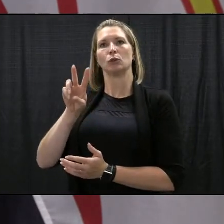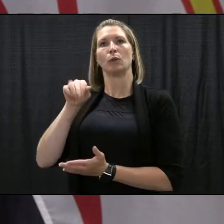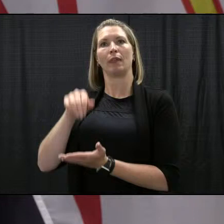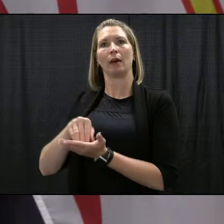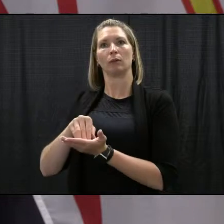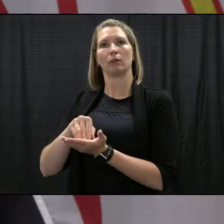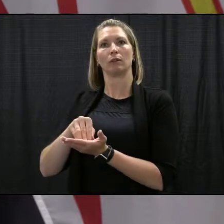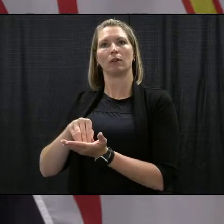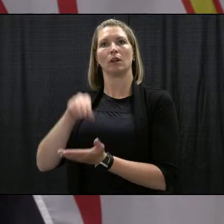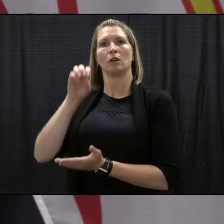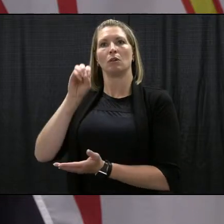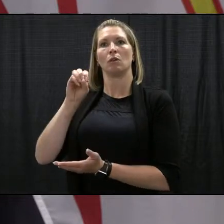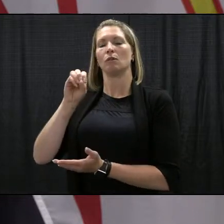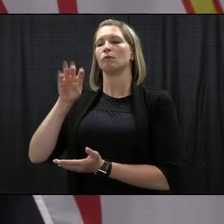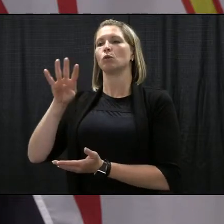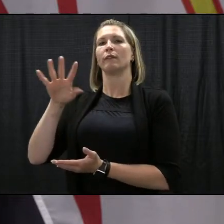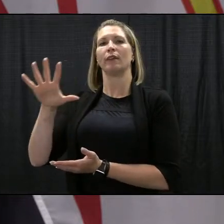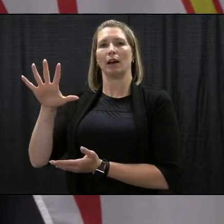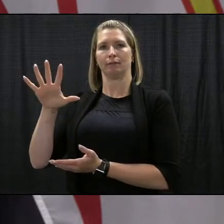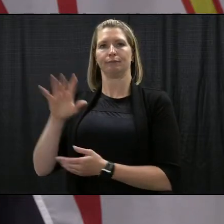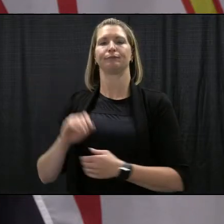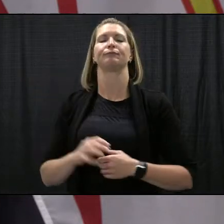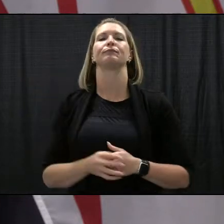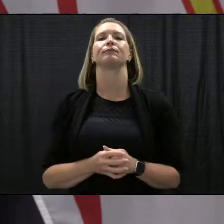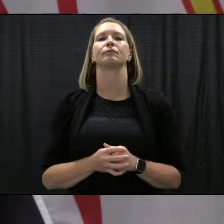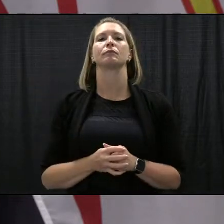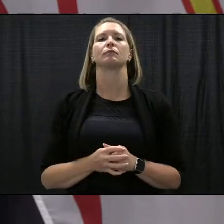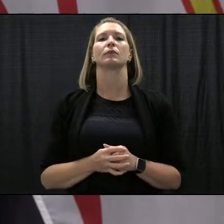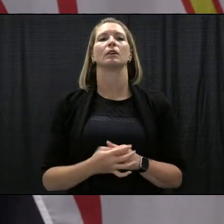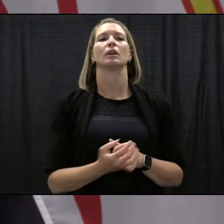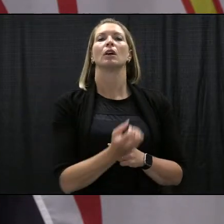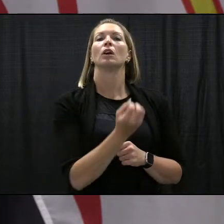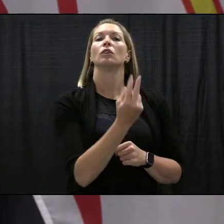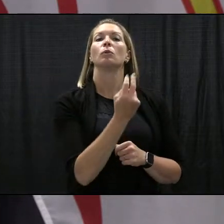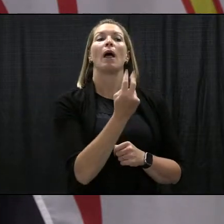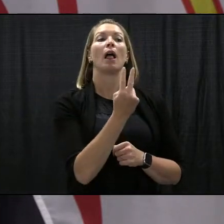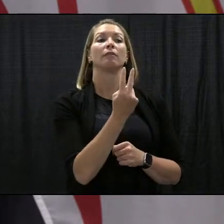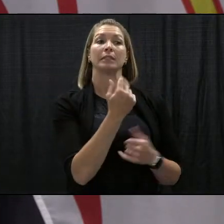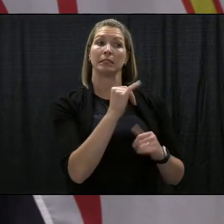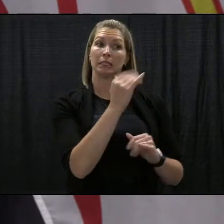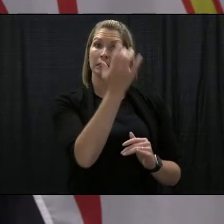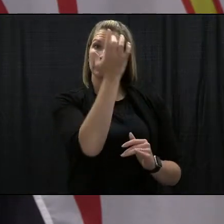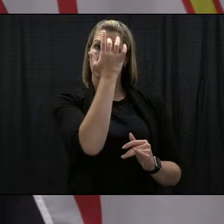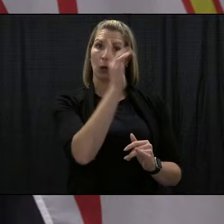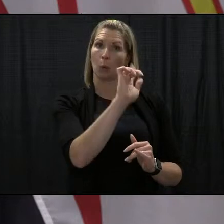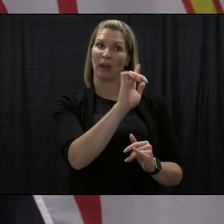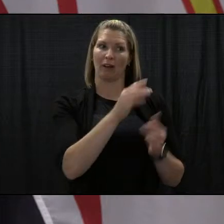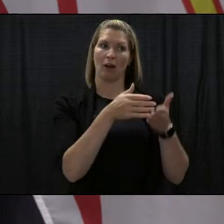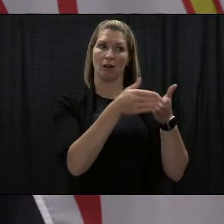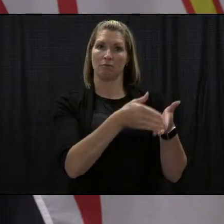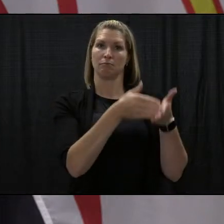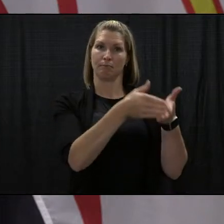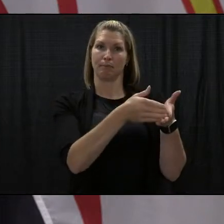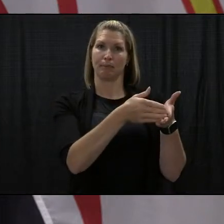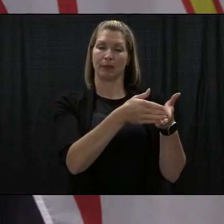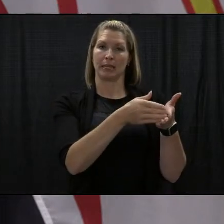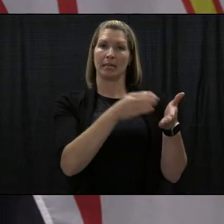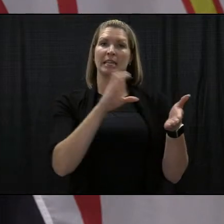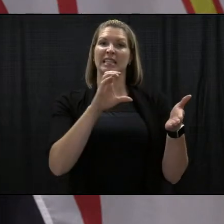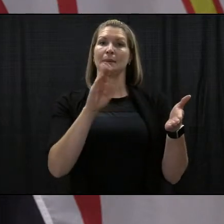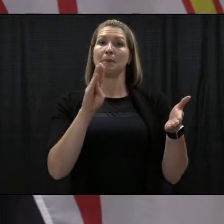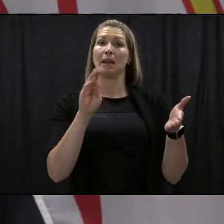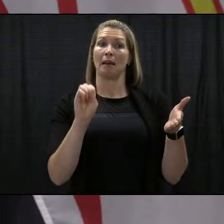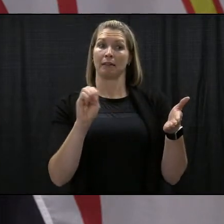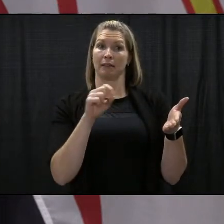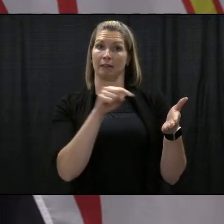While we have 14 active cases in the province, 12 of these are contained on the ship anchored in Conception Bay, and they pose no risk to